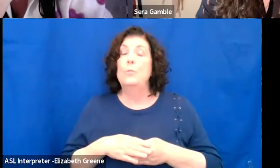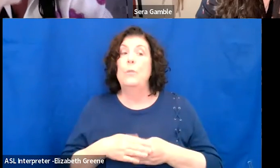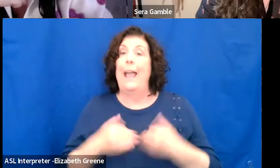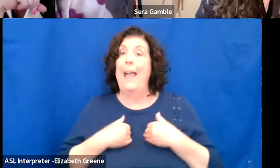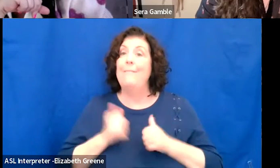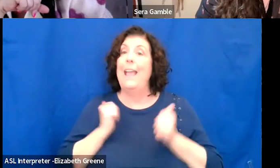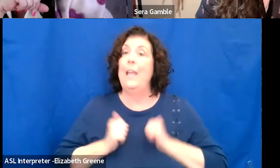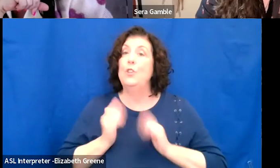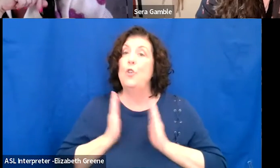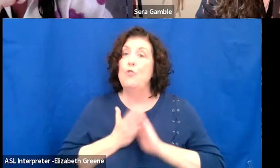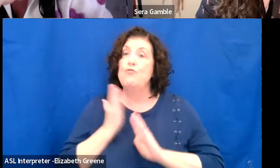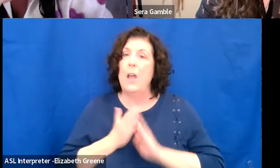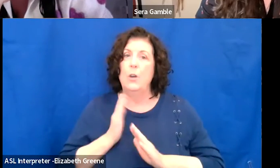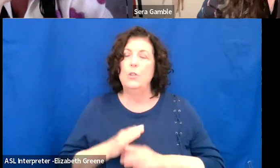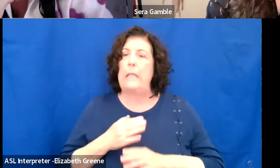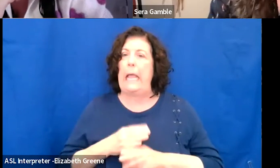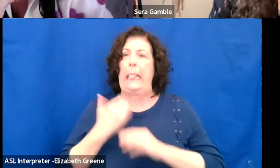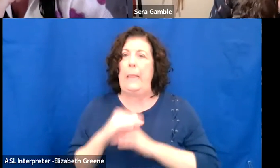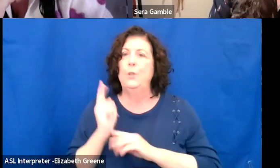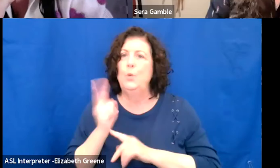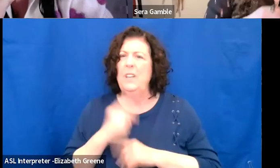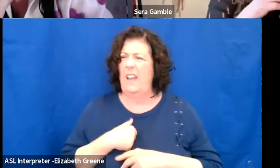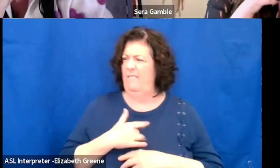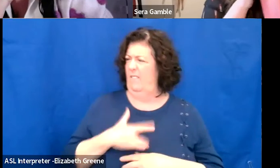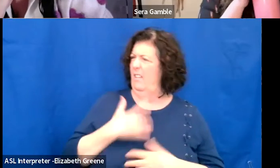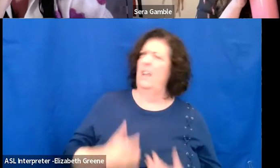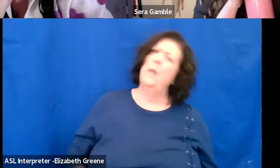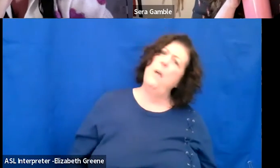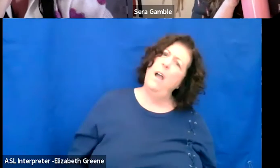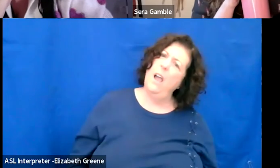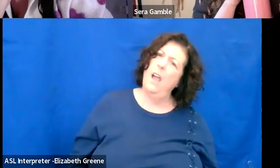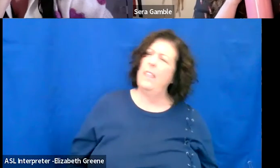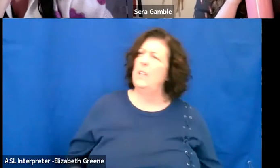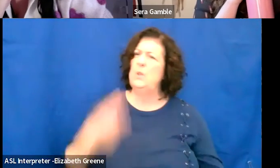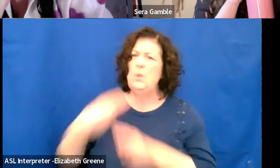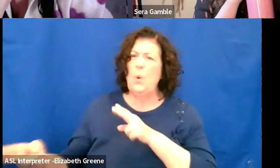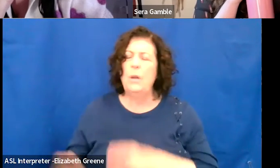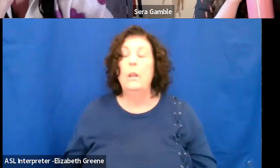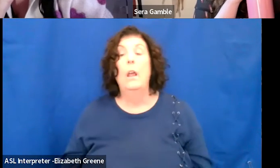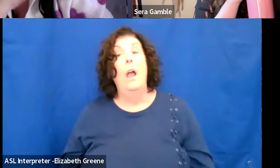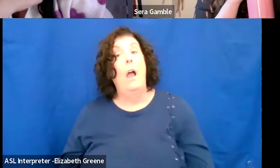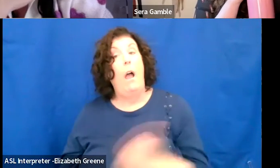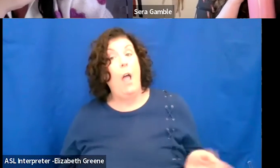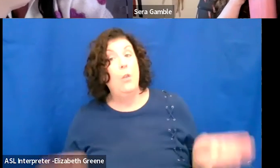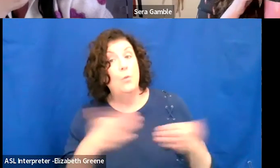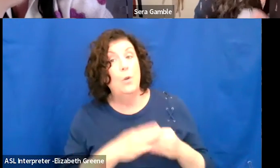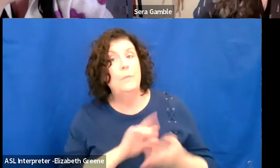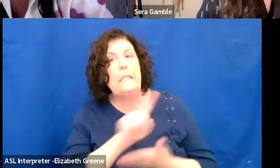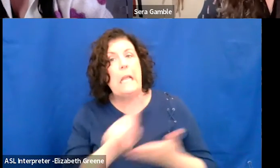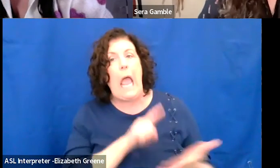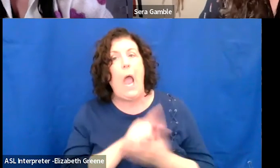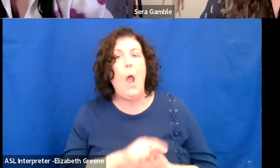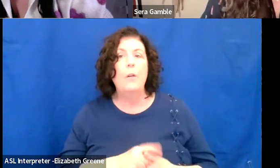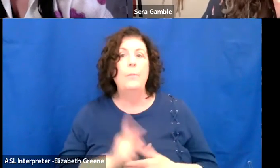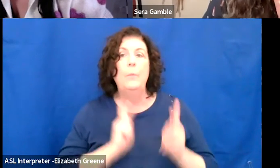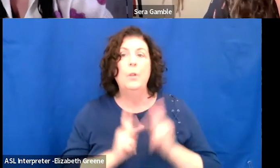And I'm like, we could have given this more time, right? And I've been in rooms where it's an hour of silence and staring at a screen. I mean, and people would maybe say something,